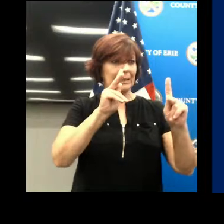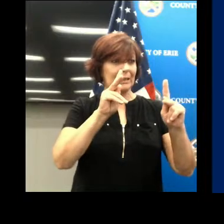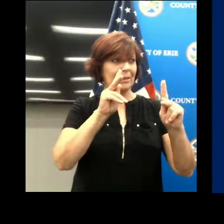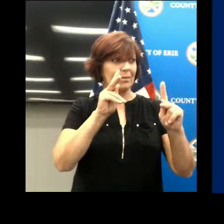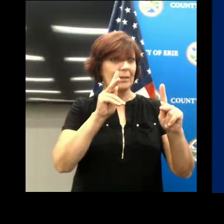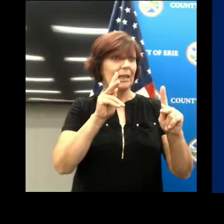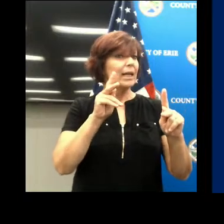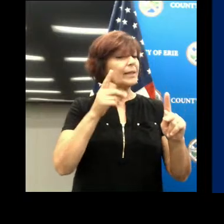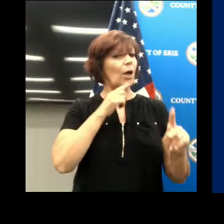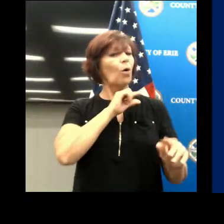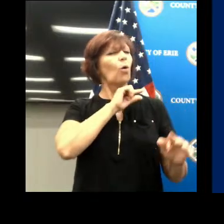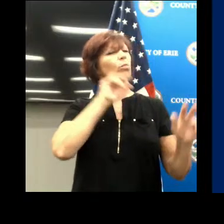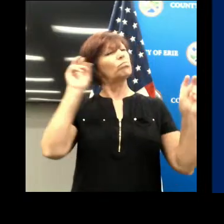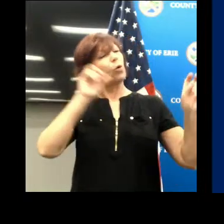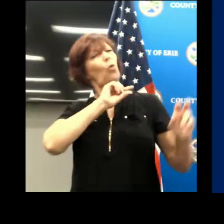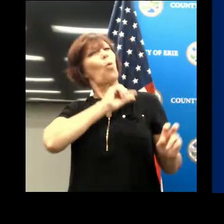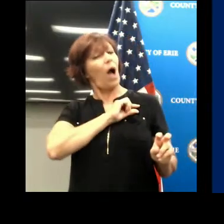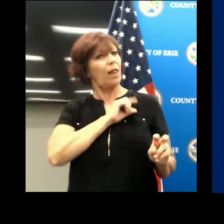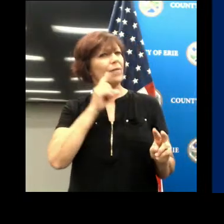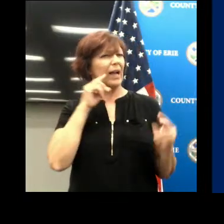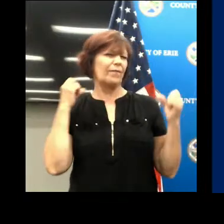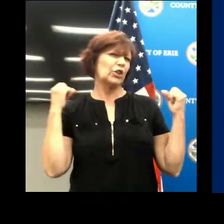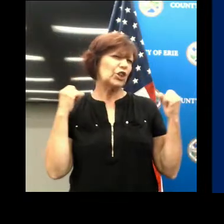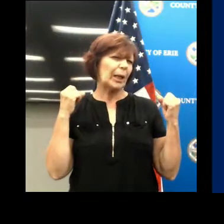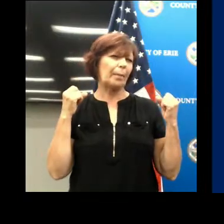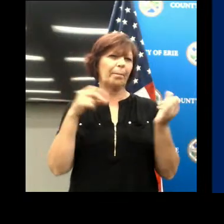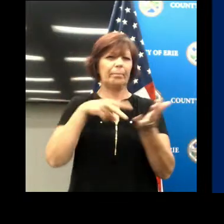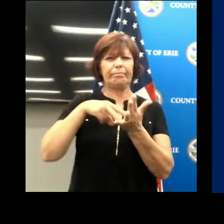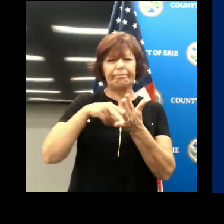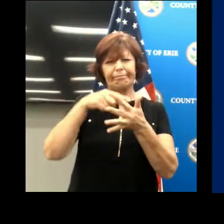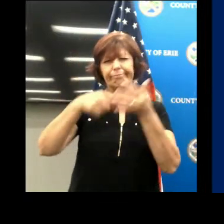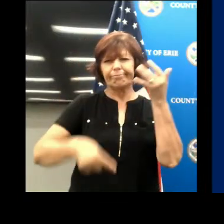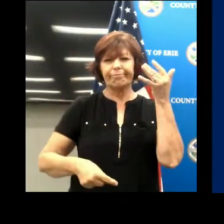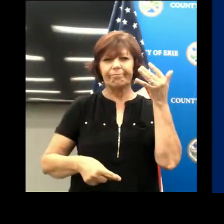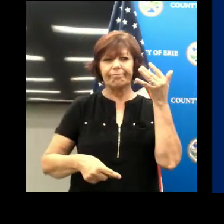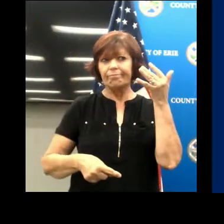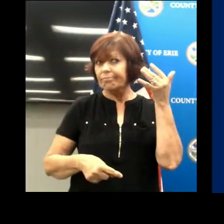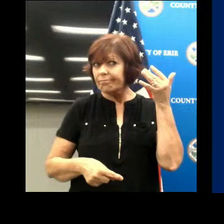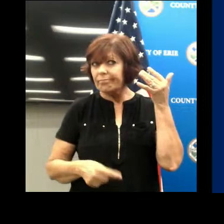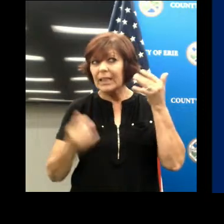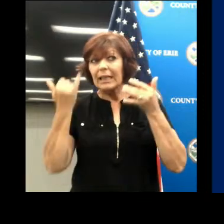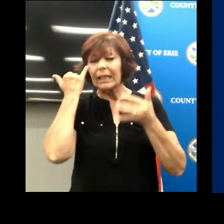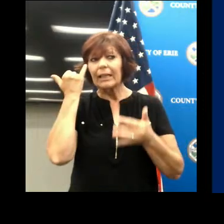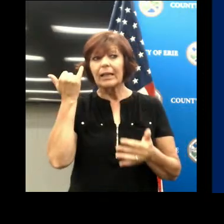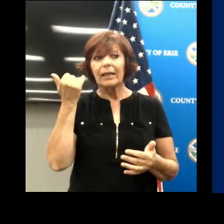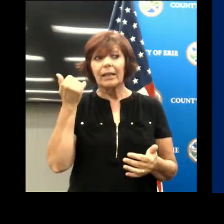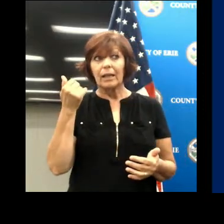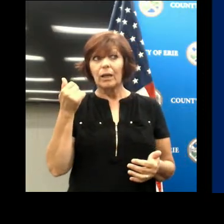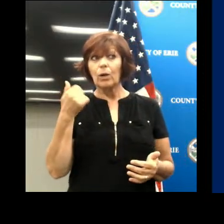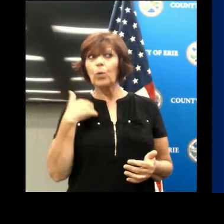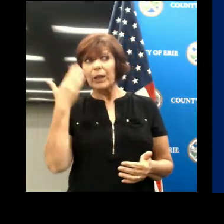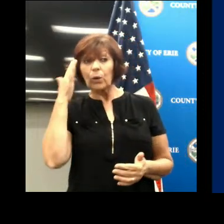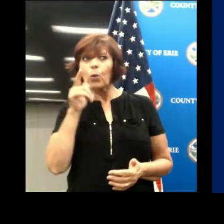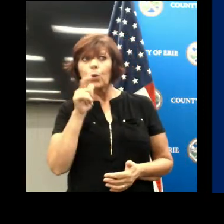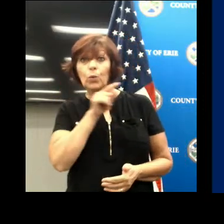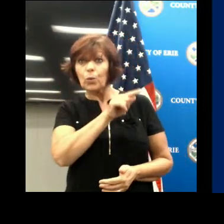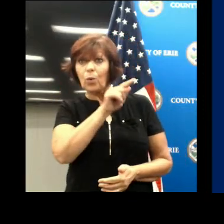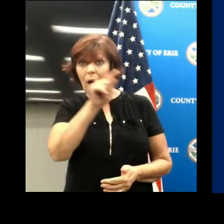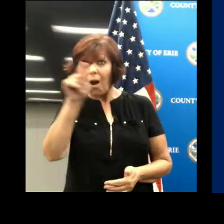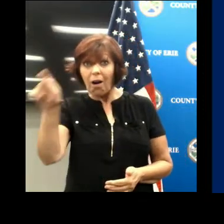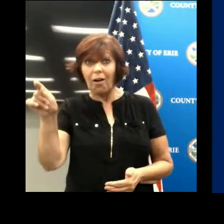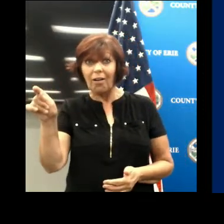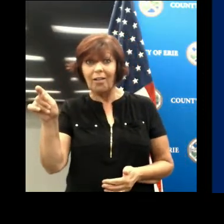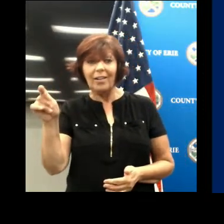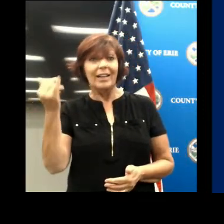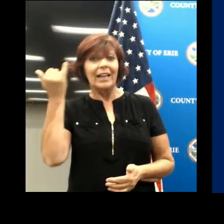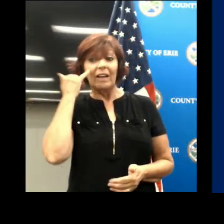to qualify under the gyms, fitness centers, yoga studios, and the like. If we got your name, we got your address. If we